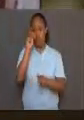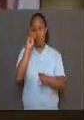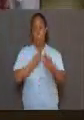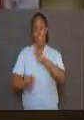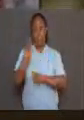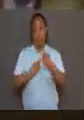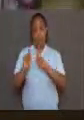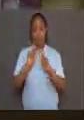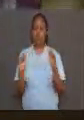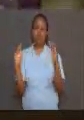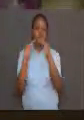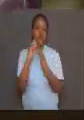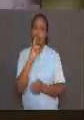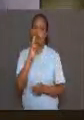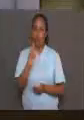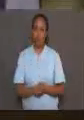Ethiopia are equal.